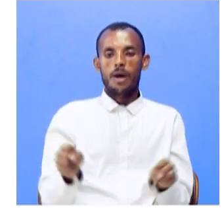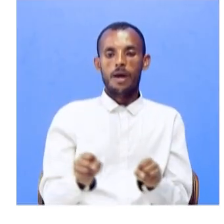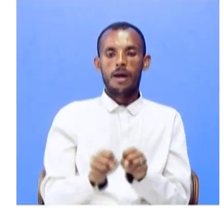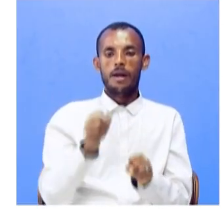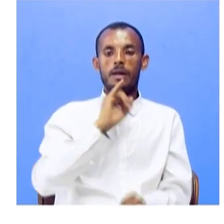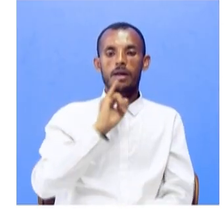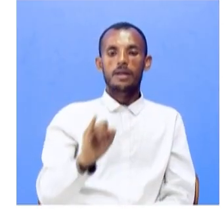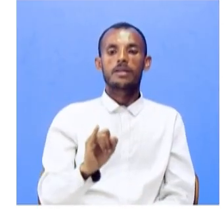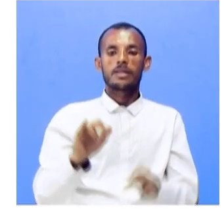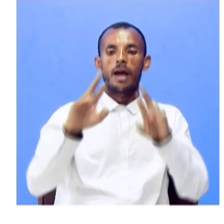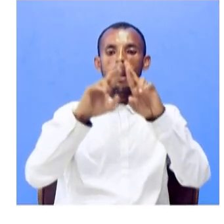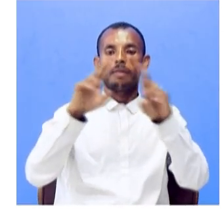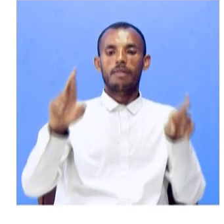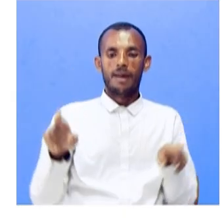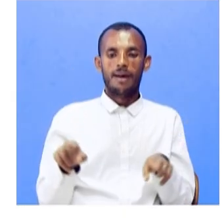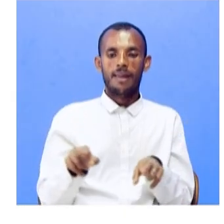a rectangle